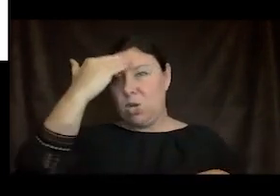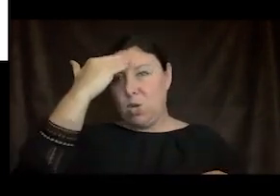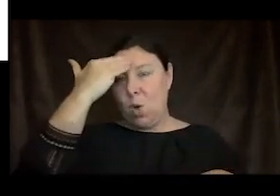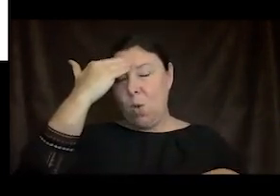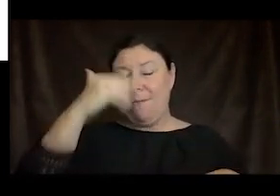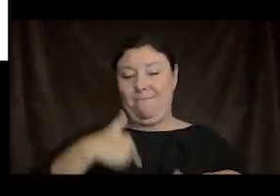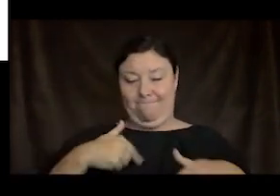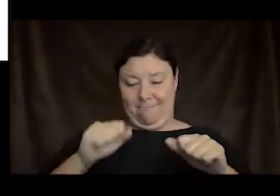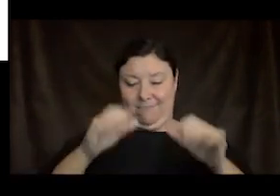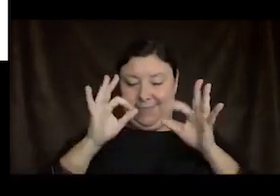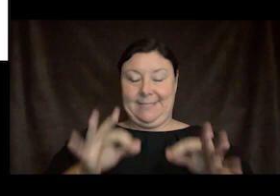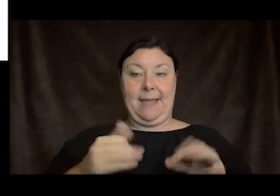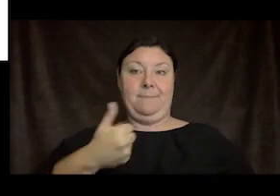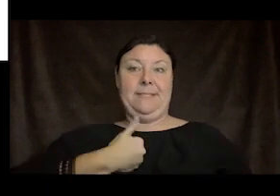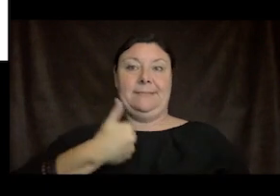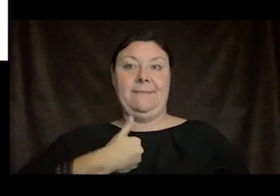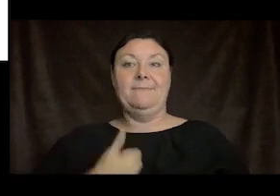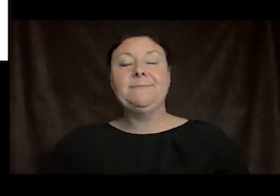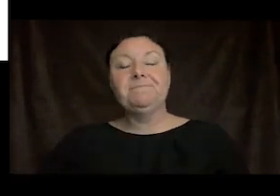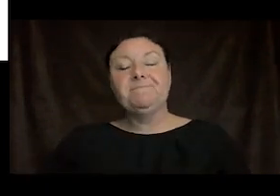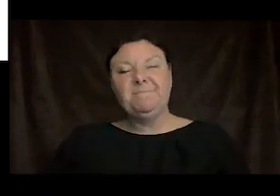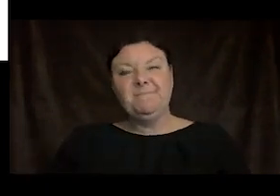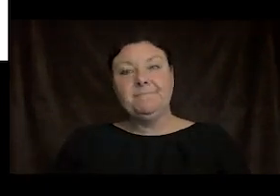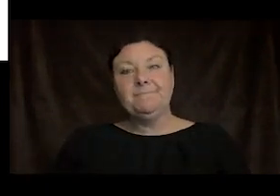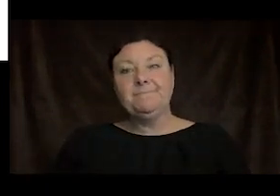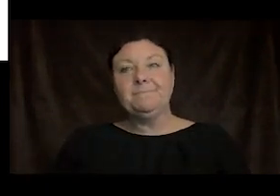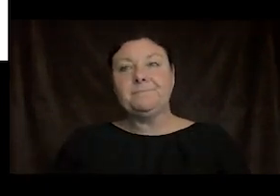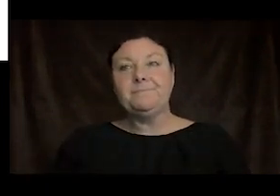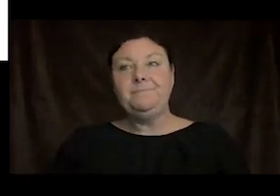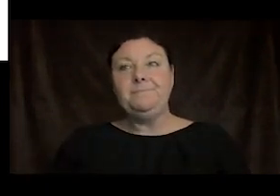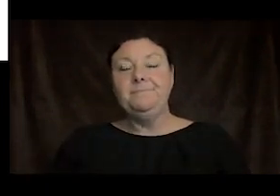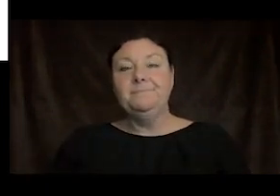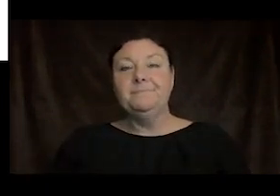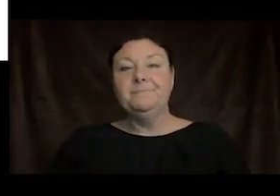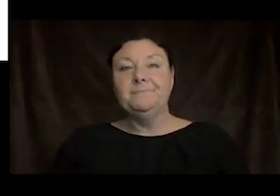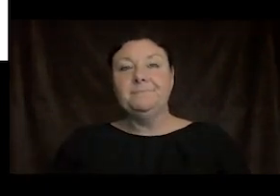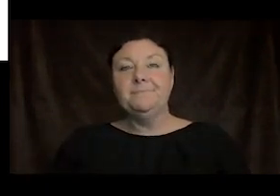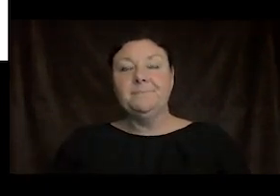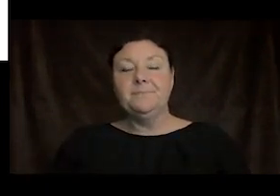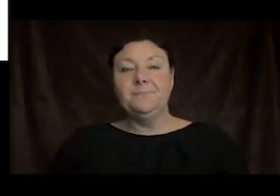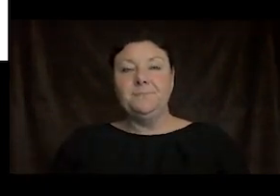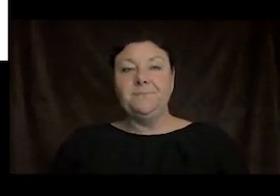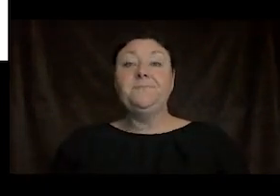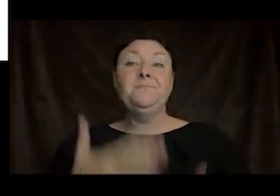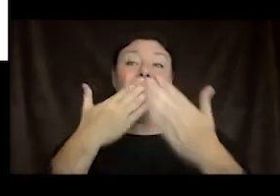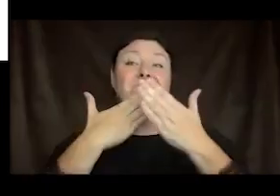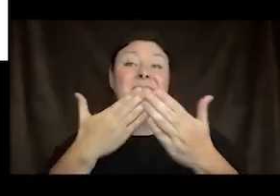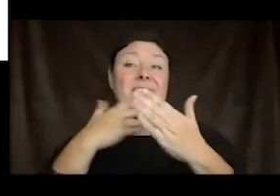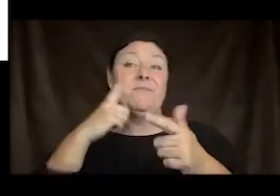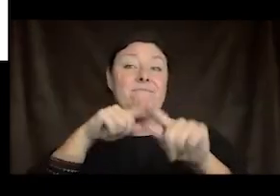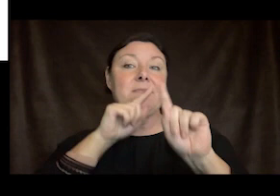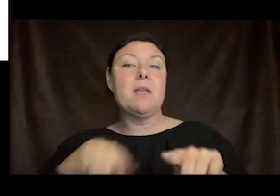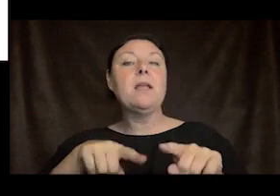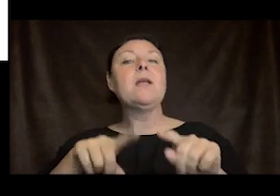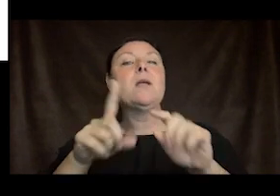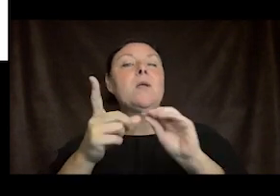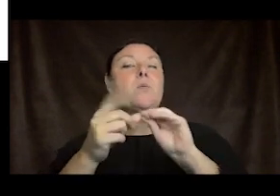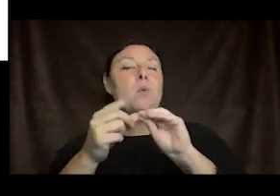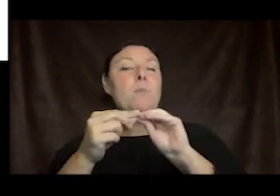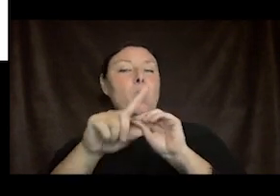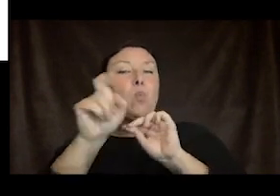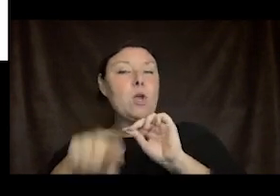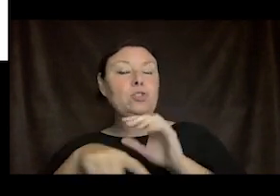you have to make that decision. Great, thank you. Those are very practical, hands-on answers. Thank you. Next one's a little bit